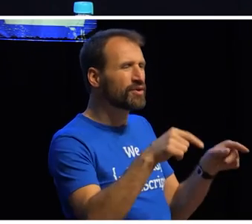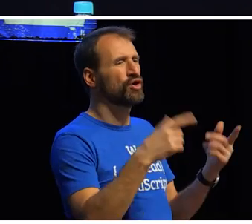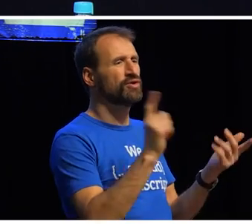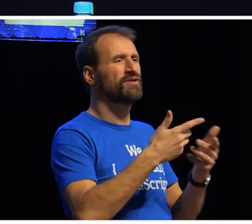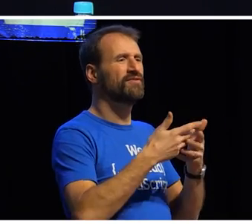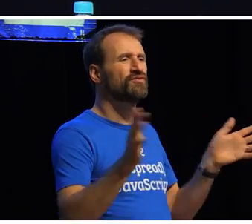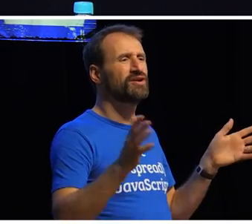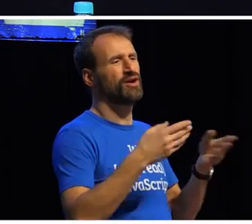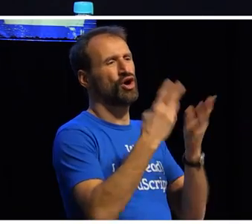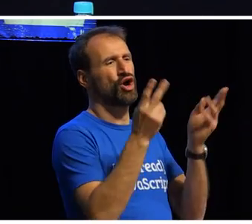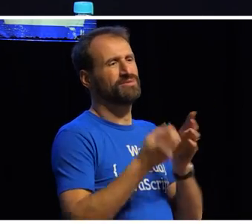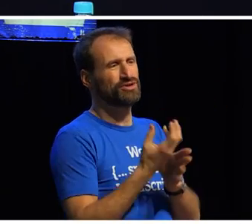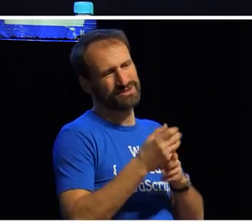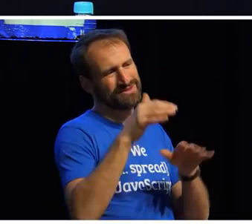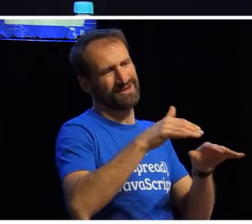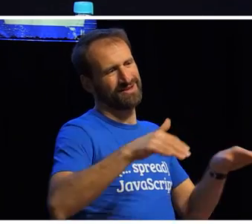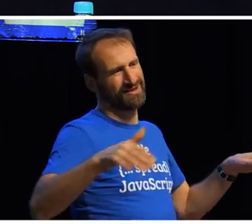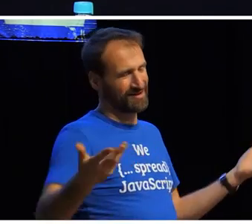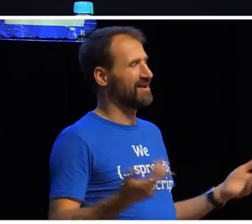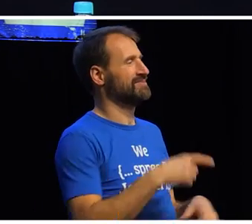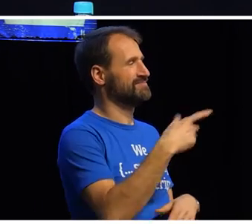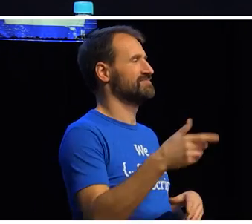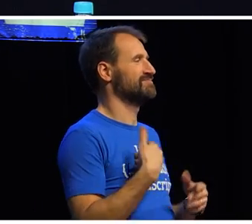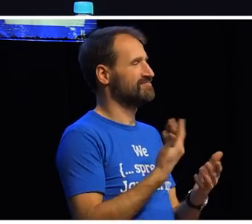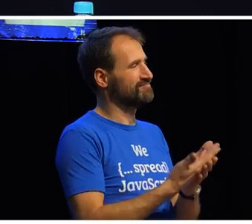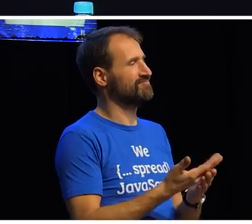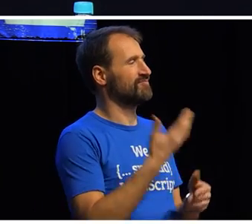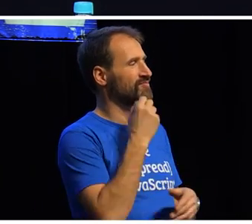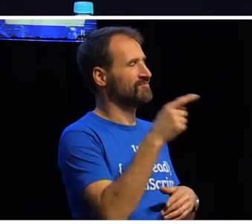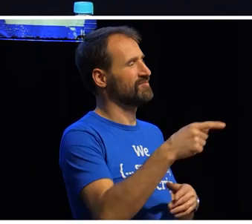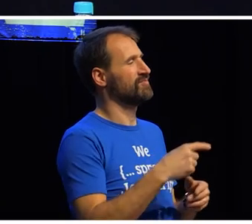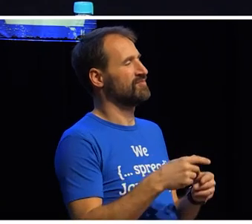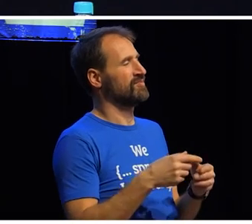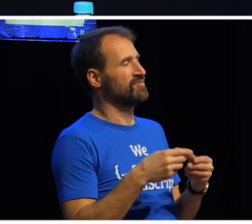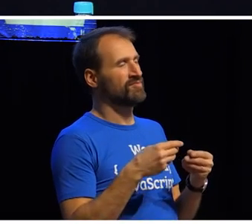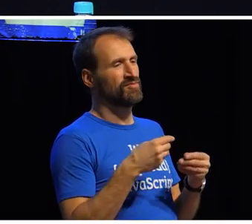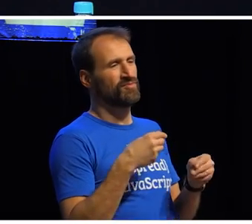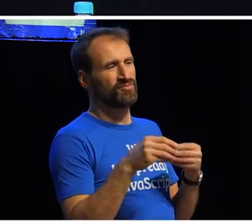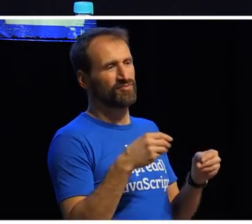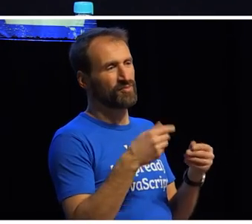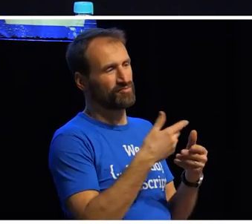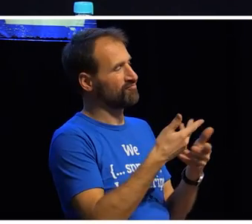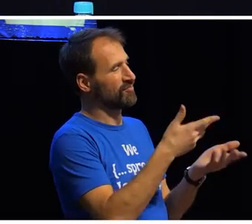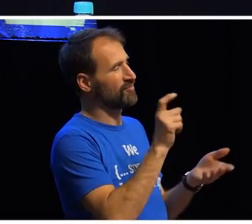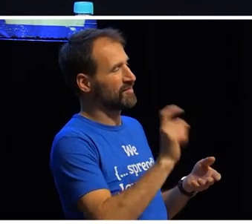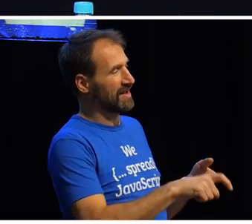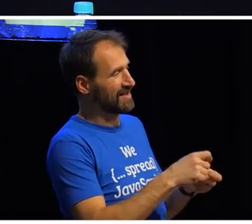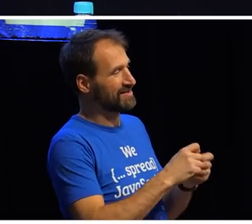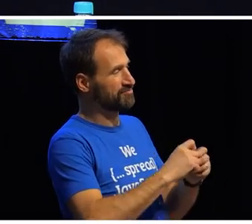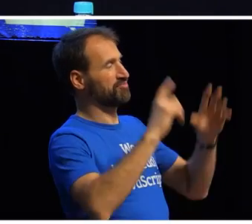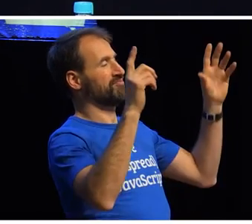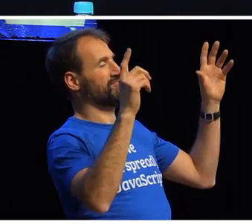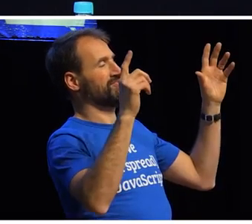help you fix those issues just sort of open a fix pull request with a single click like magic and